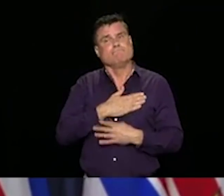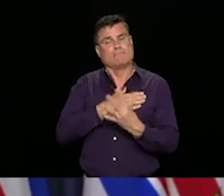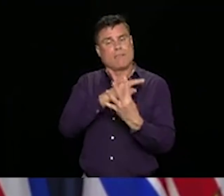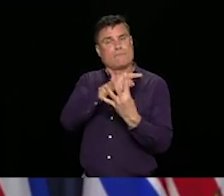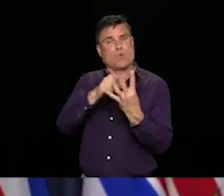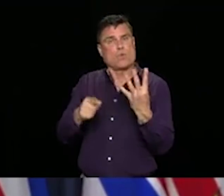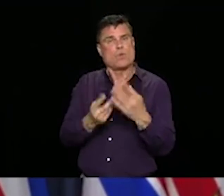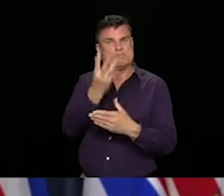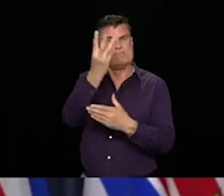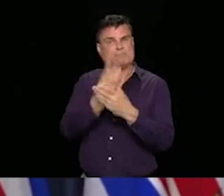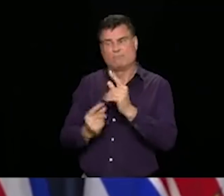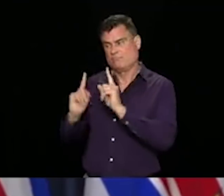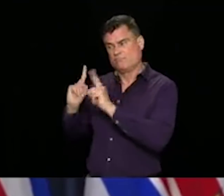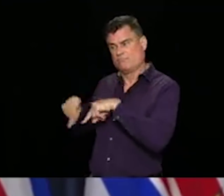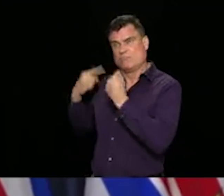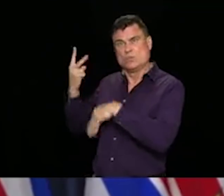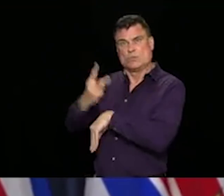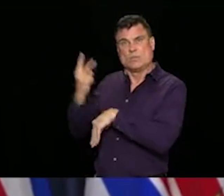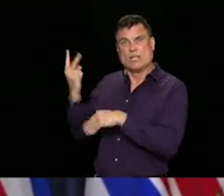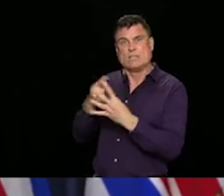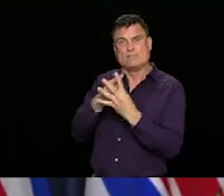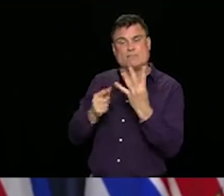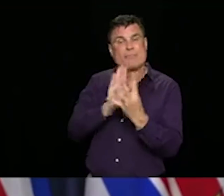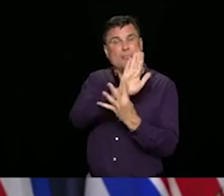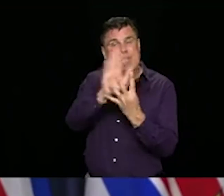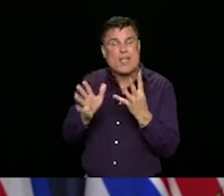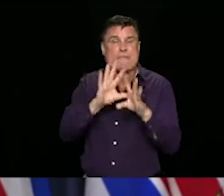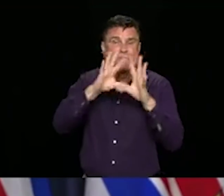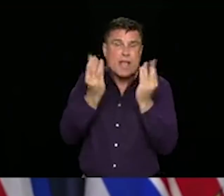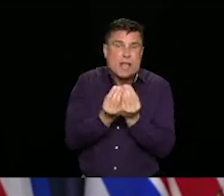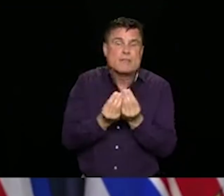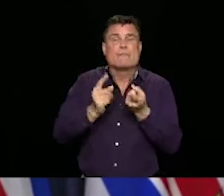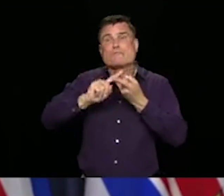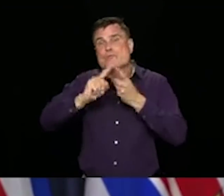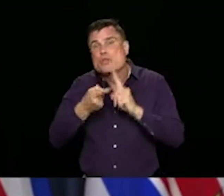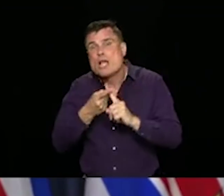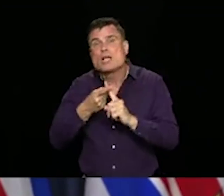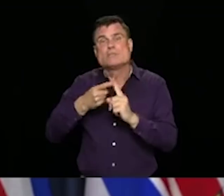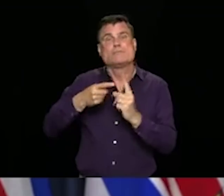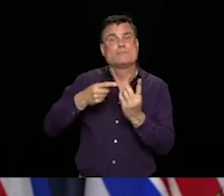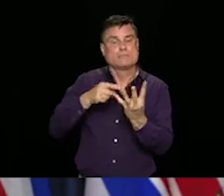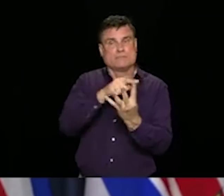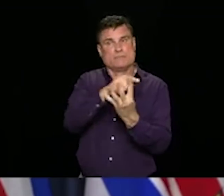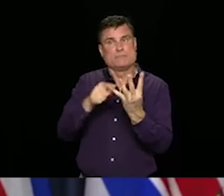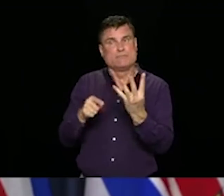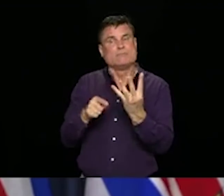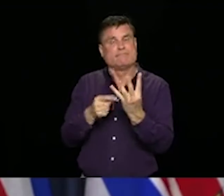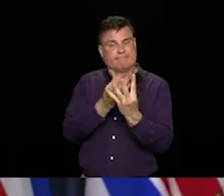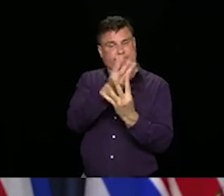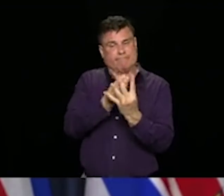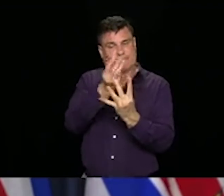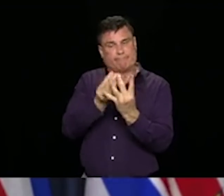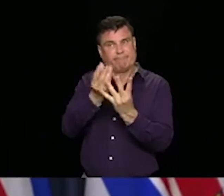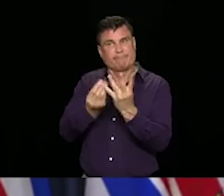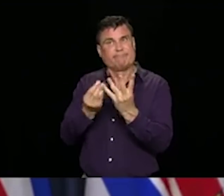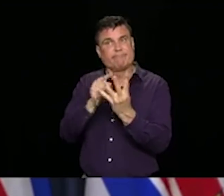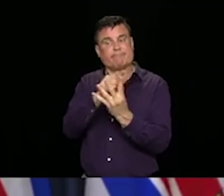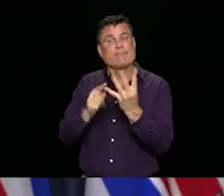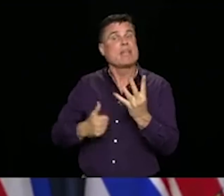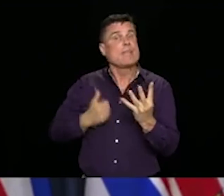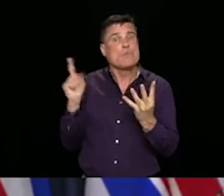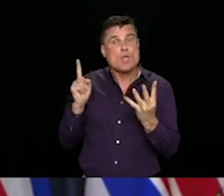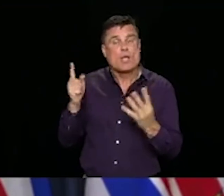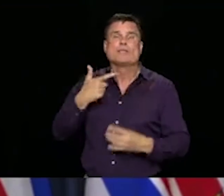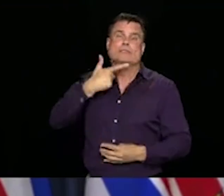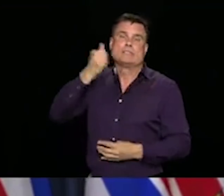of the 4 people who have passed away since Saturday's briefing from COVID-19. All of them were in long-term care, all